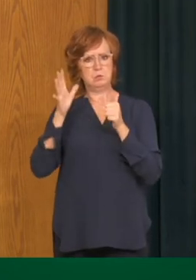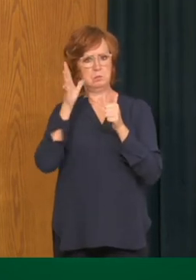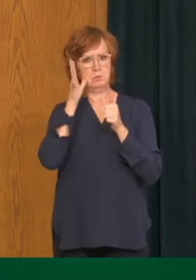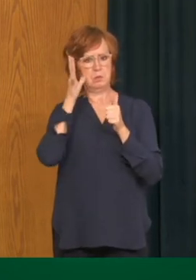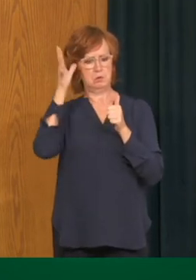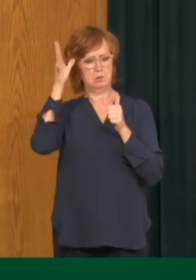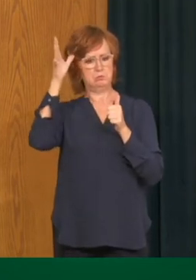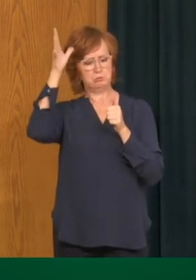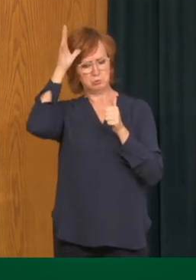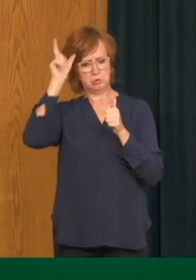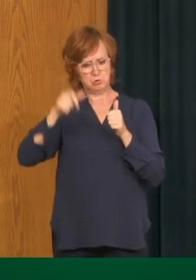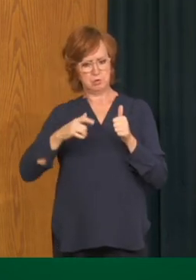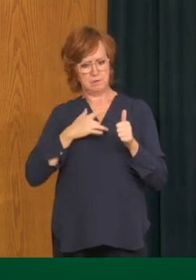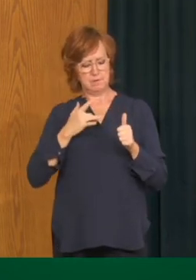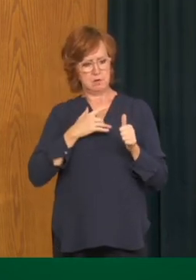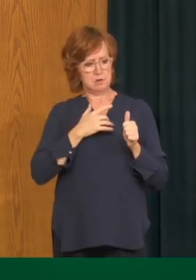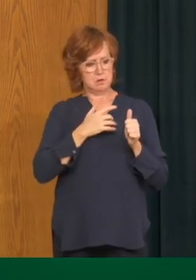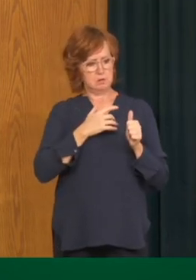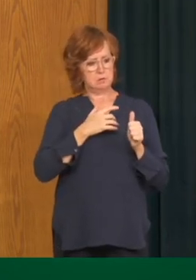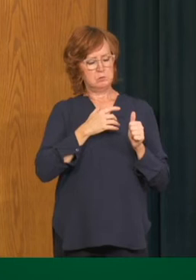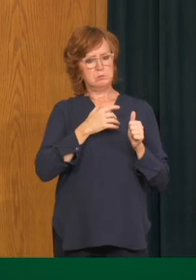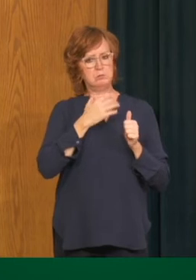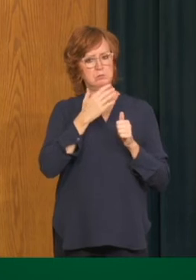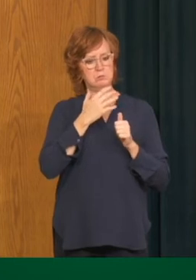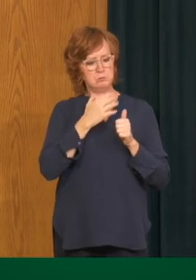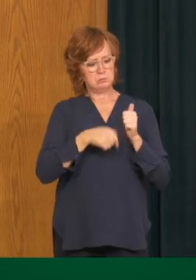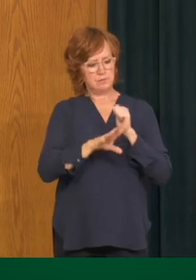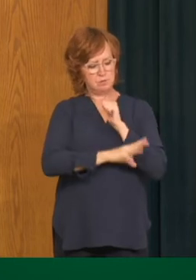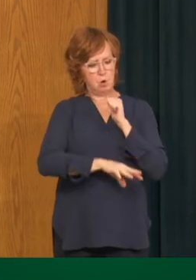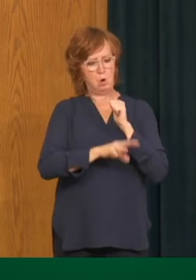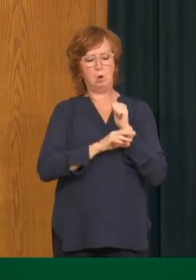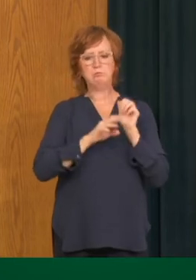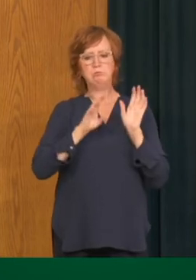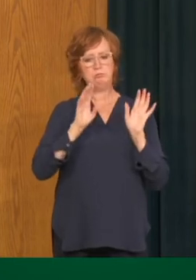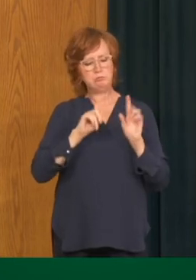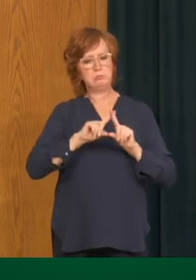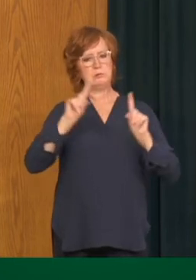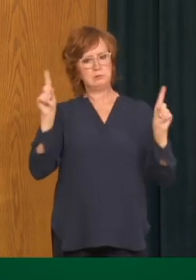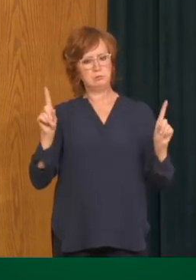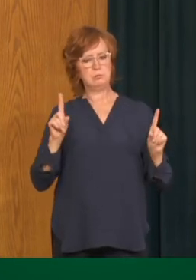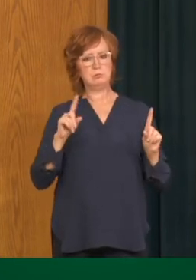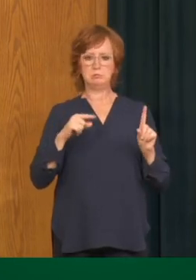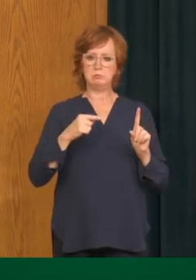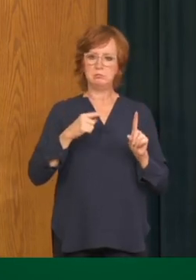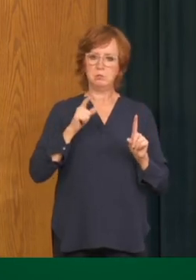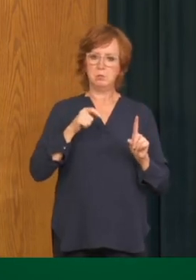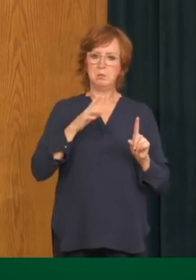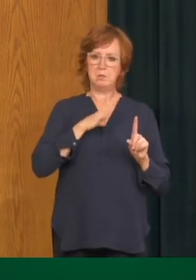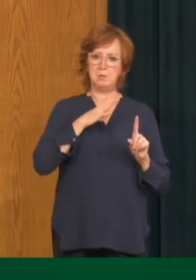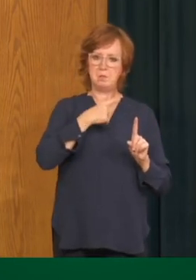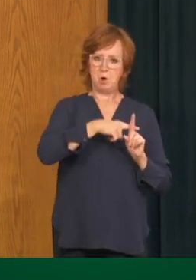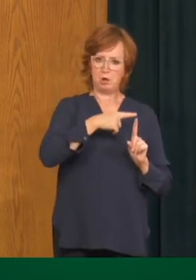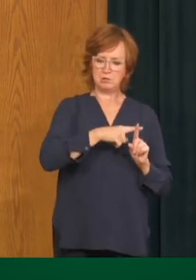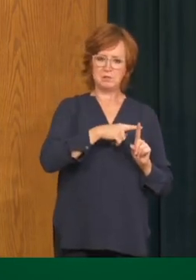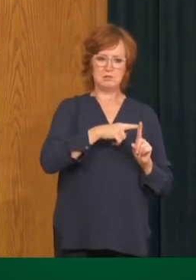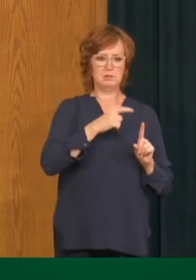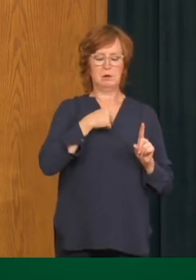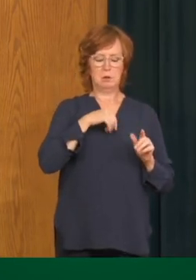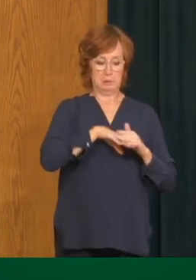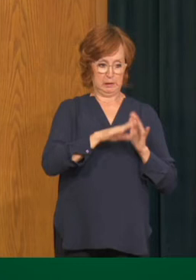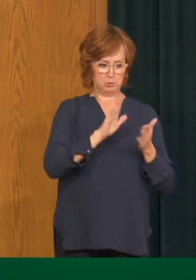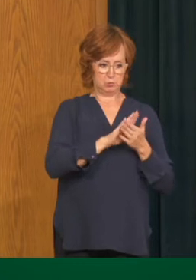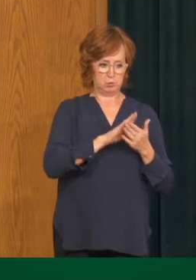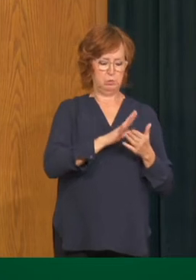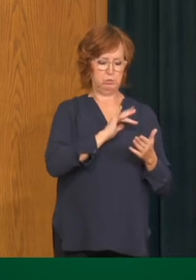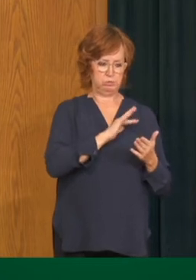both positives and some new ways of going to school. So the positive, of course, is that you're in school, you're